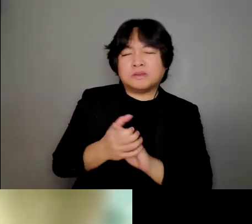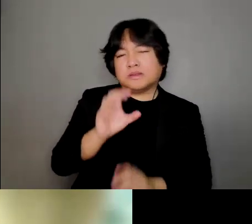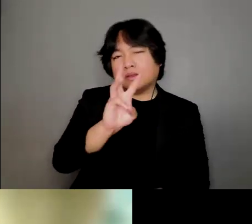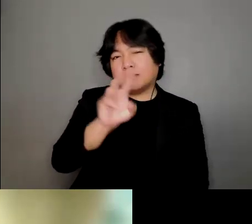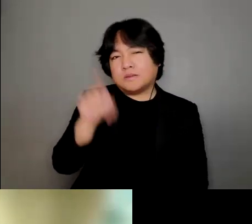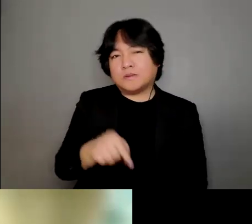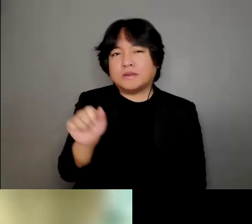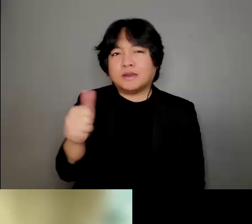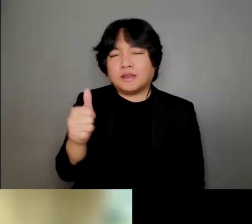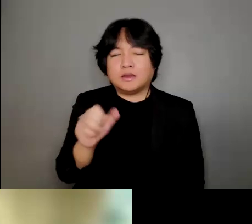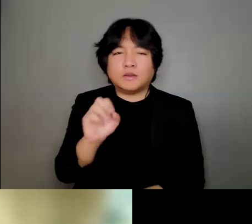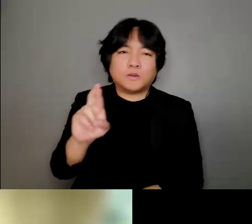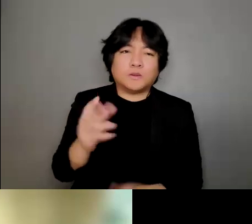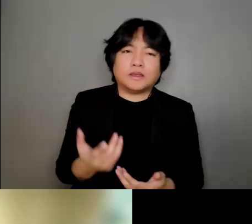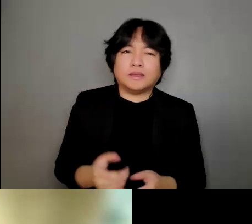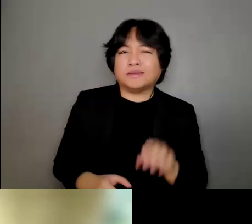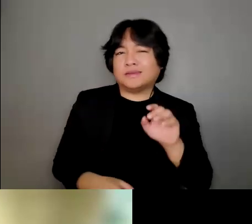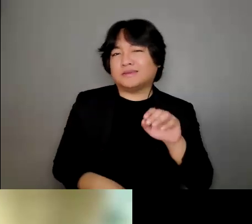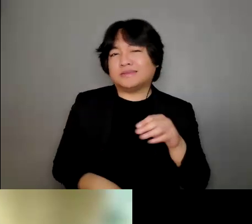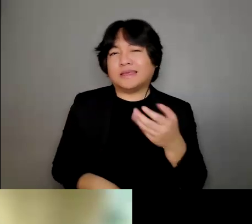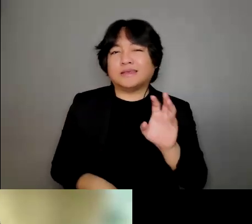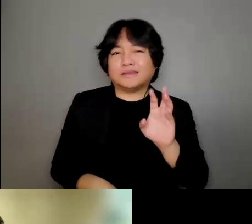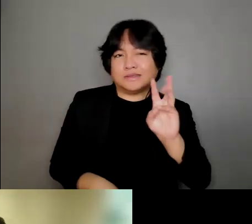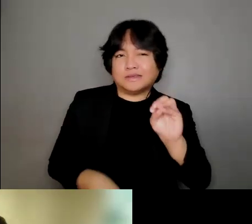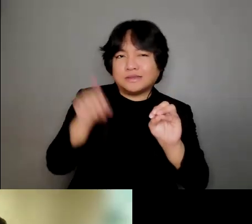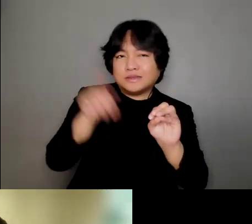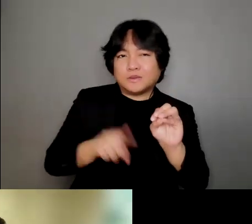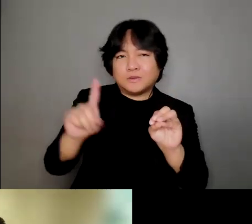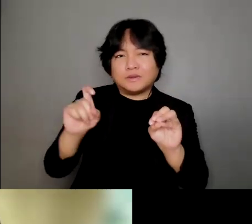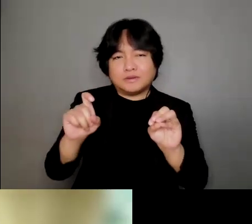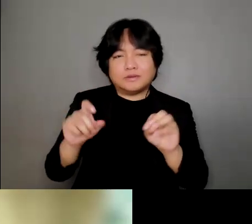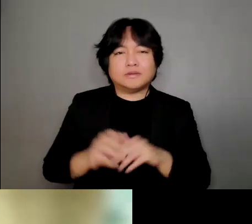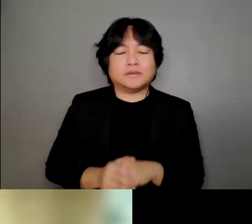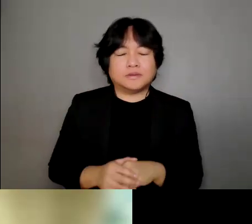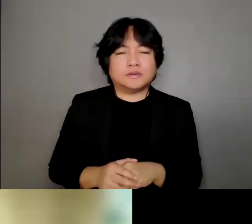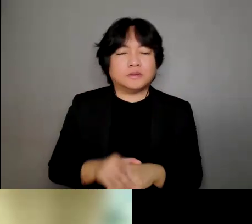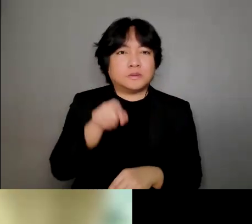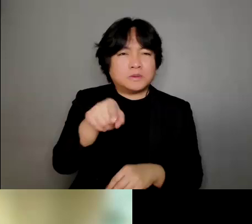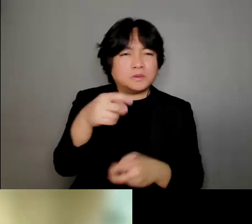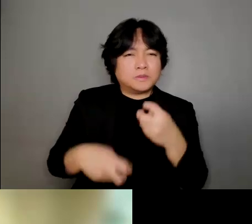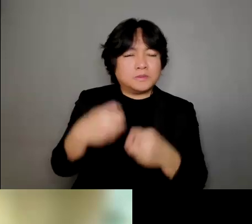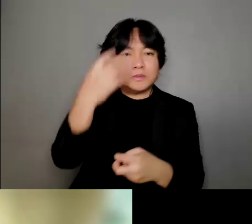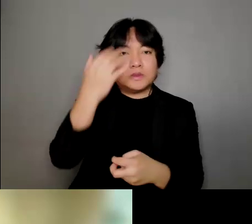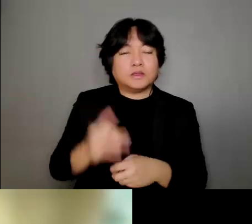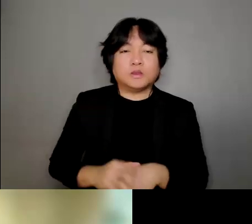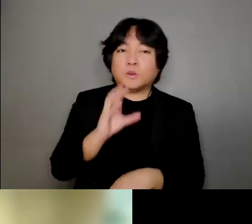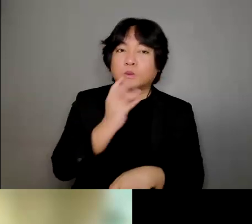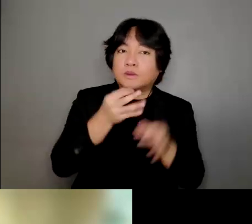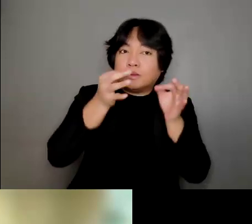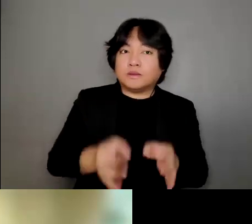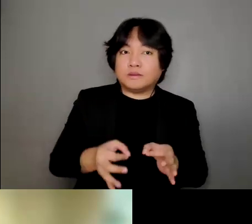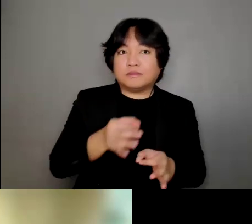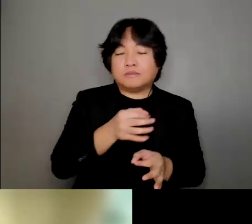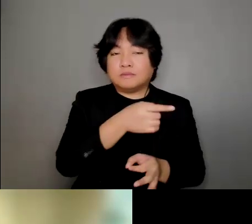60 out of 100. And I think yung ilang problems dito ay una, who gets to decide what